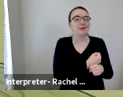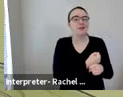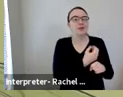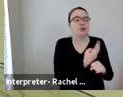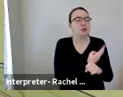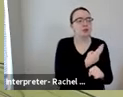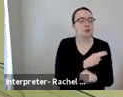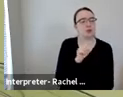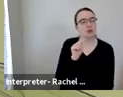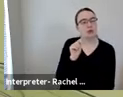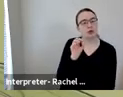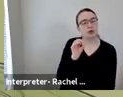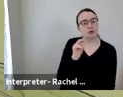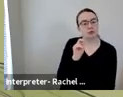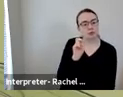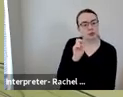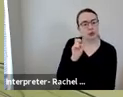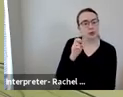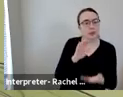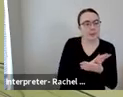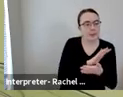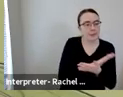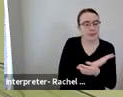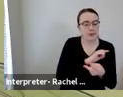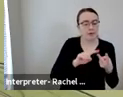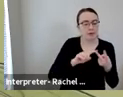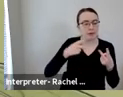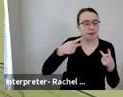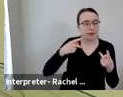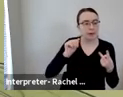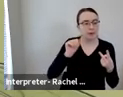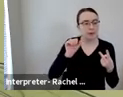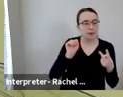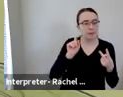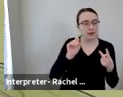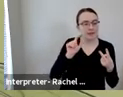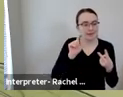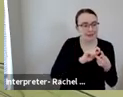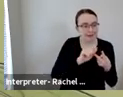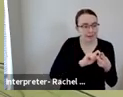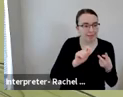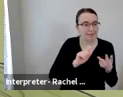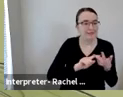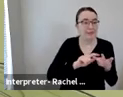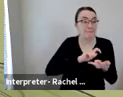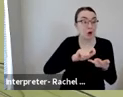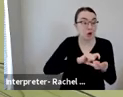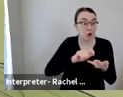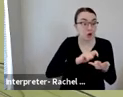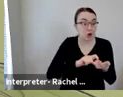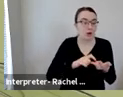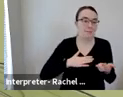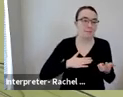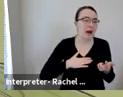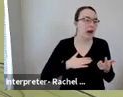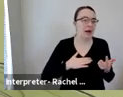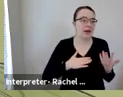and with pastels and markers. So that's kind of my core.